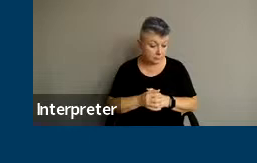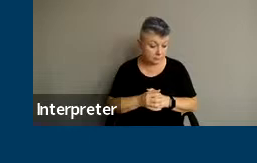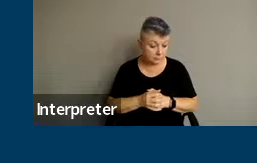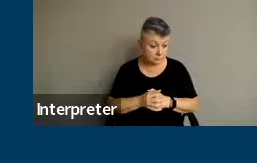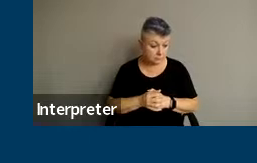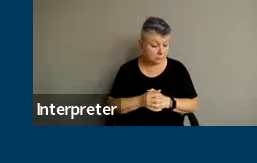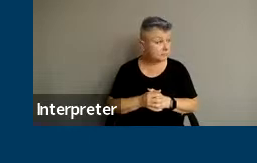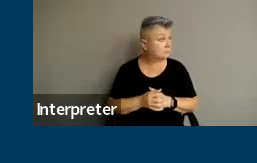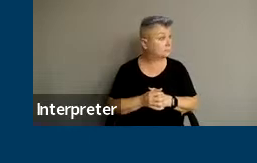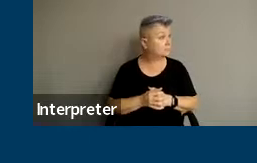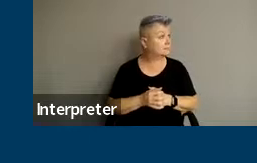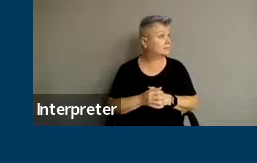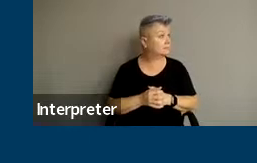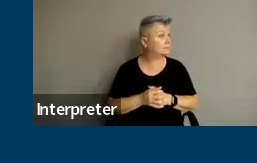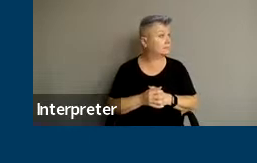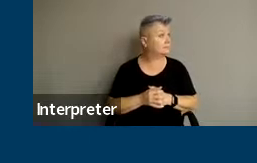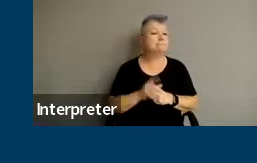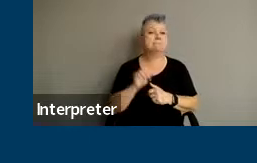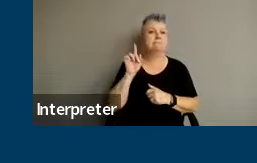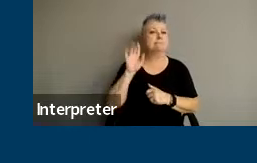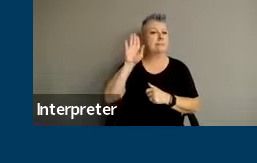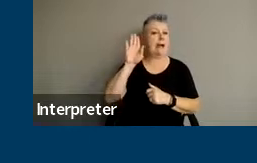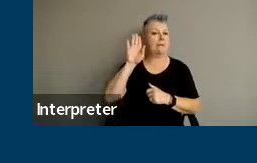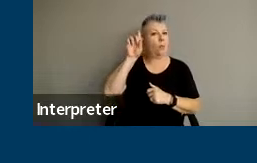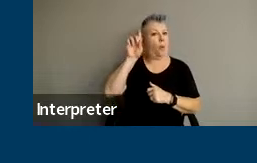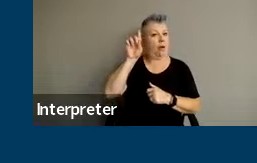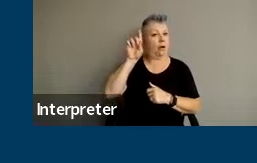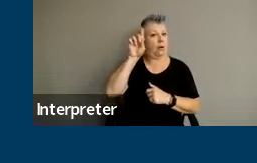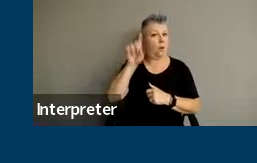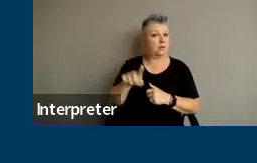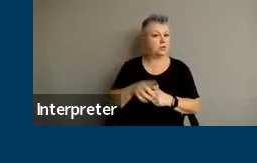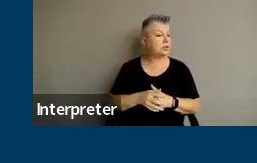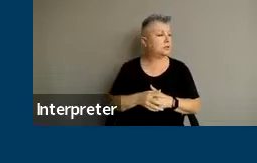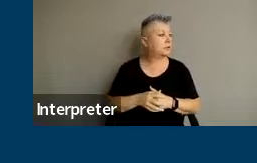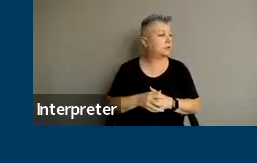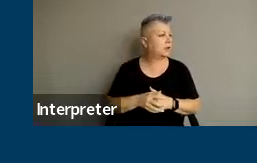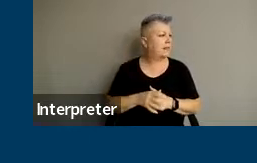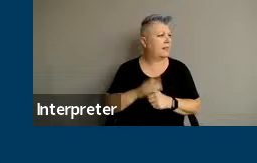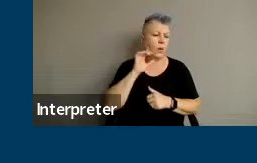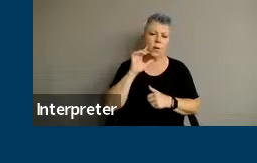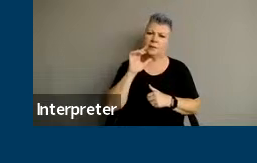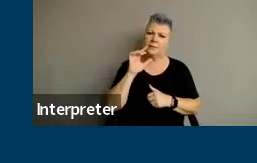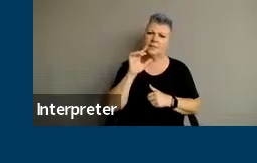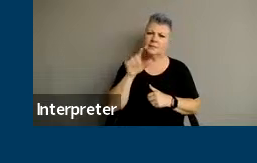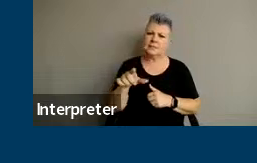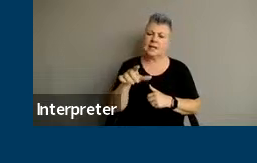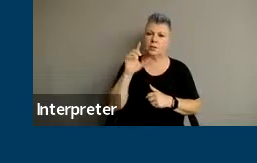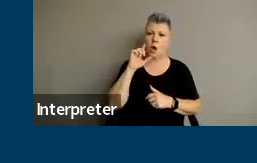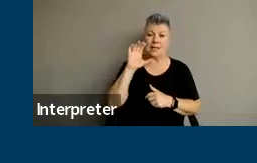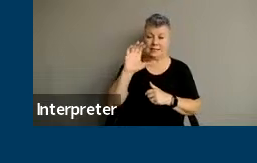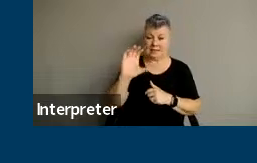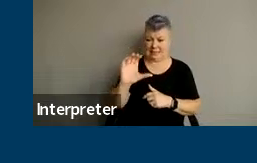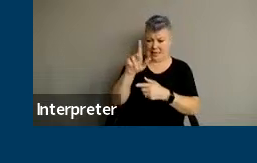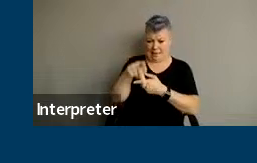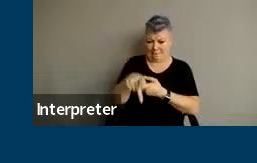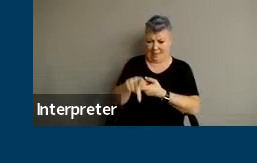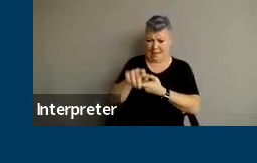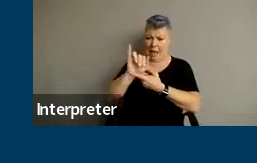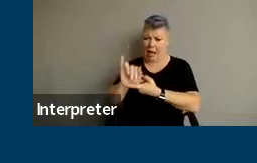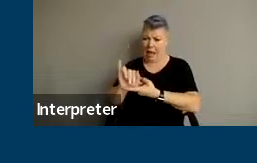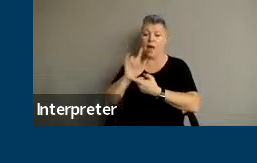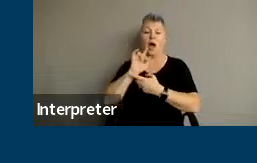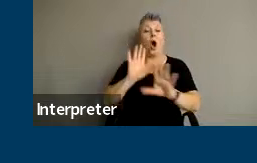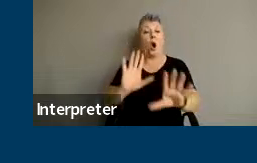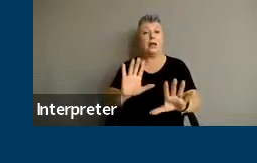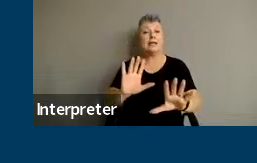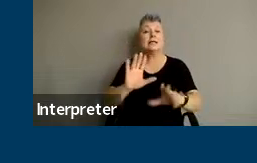Did you have any? I had one, just, there was an acronym CPI. Consumer Price Index. I am sorry, I should